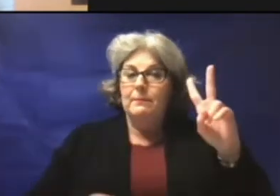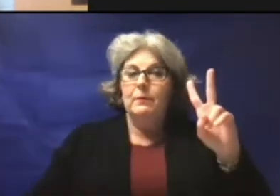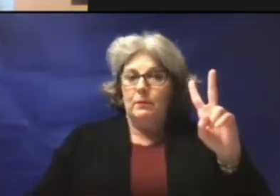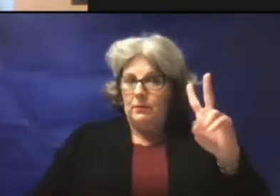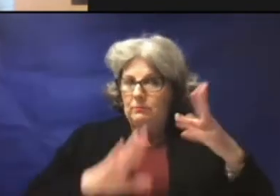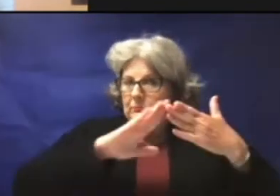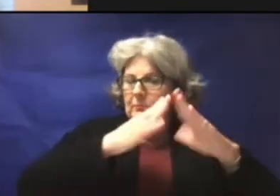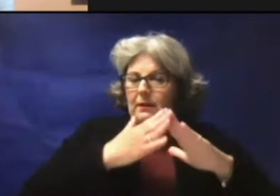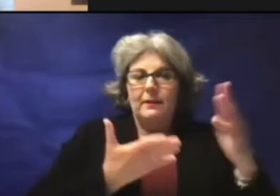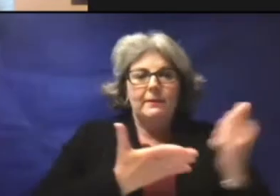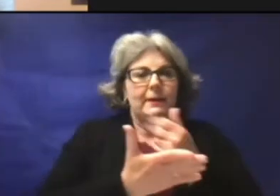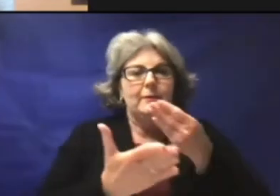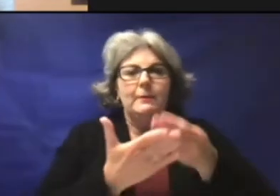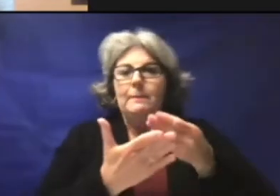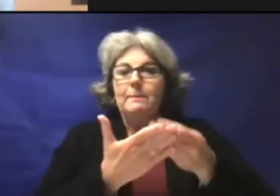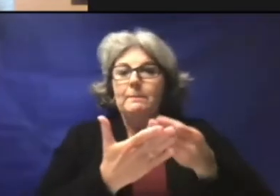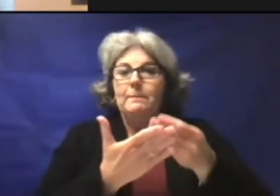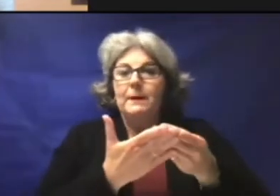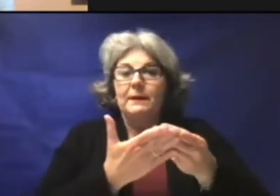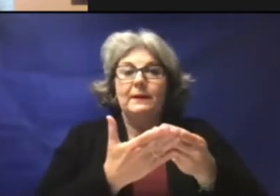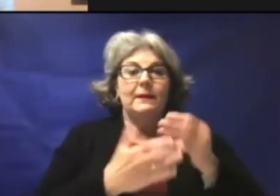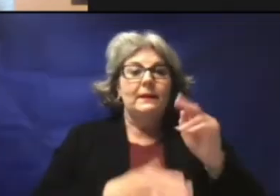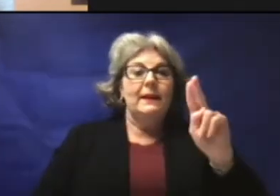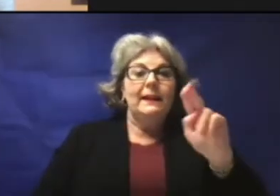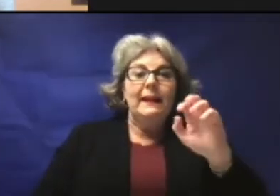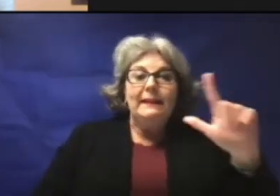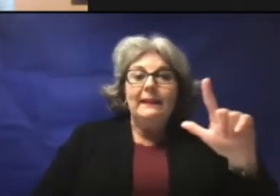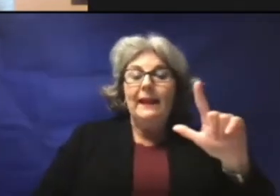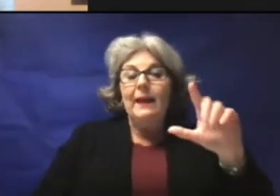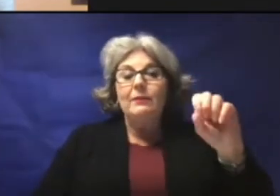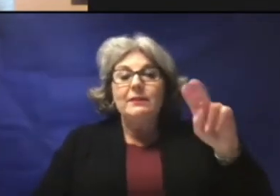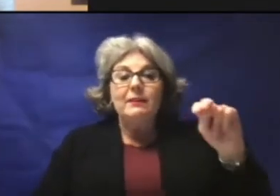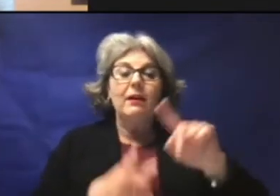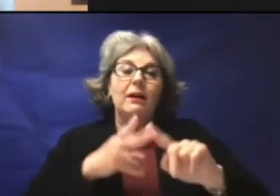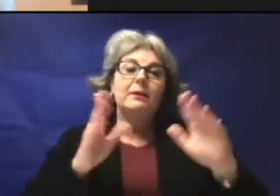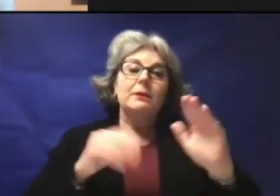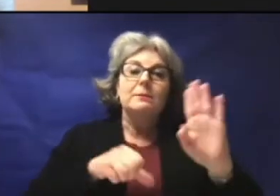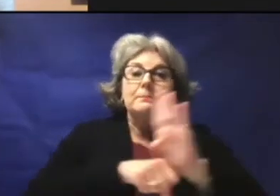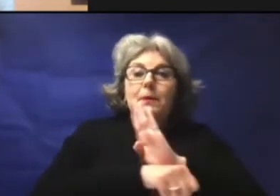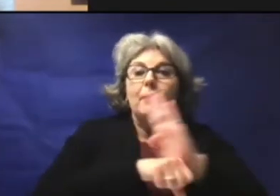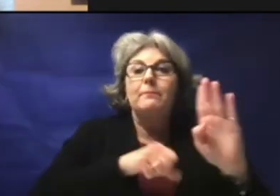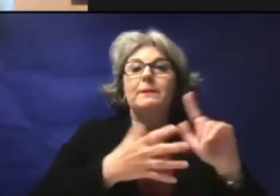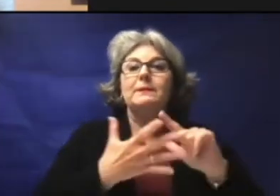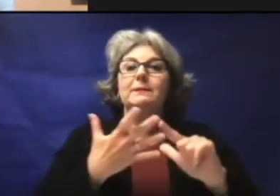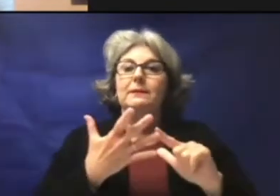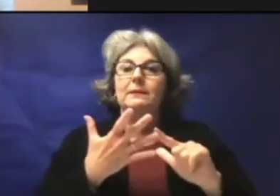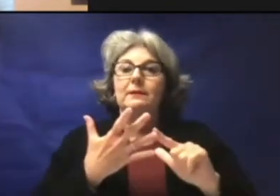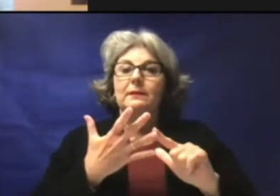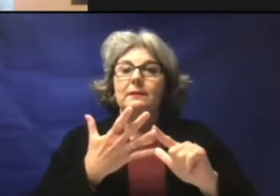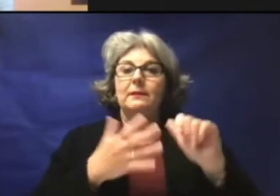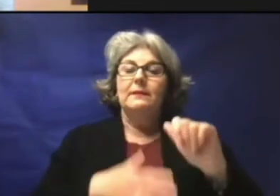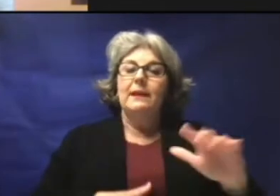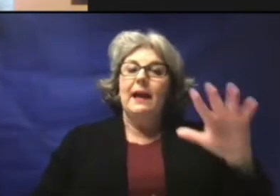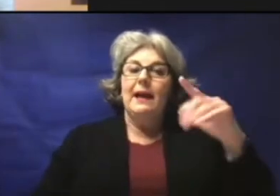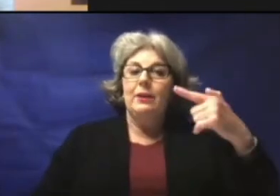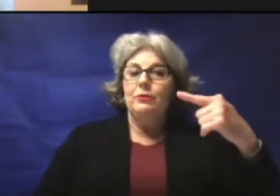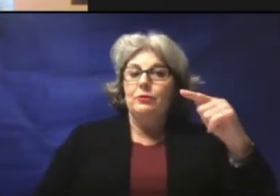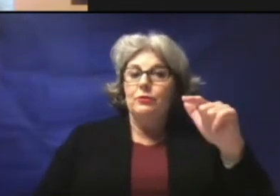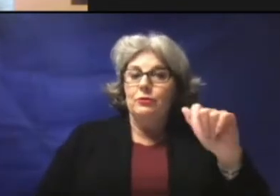their livelihoods are based in nail salons, small businesses, Philip Tha, which is, Asian Garden Mall, all